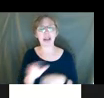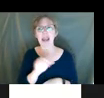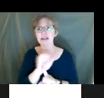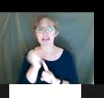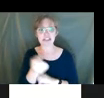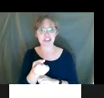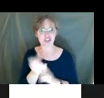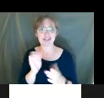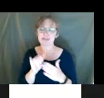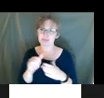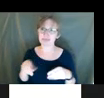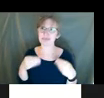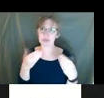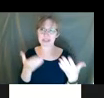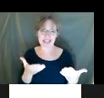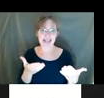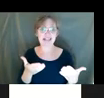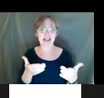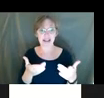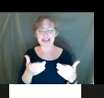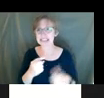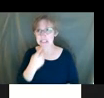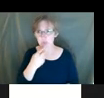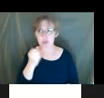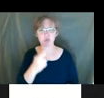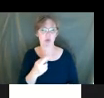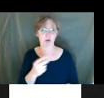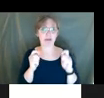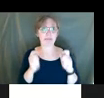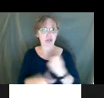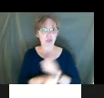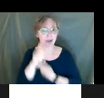present a serious or immediate threat to life, and